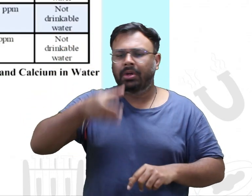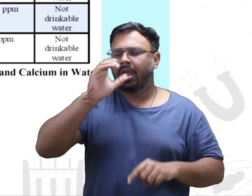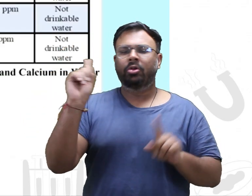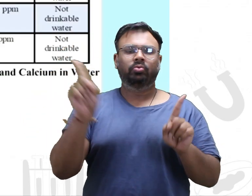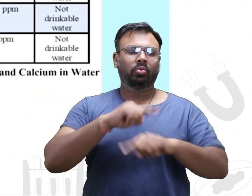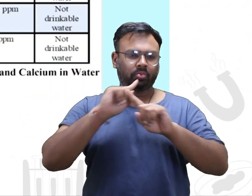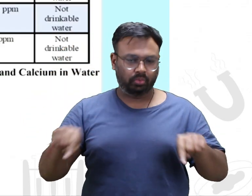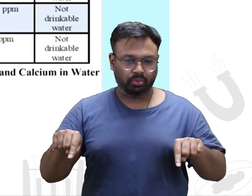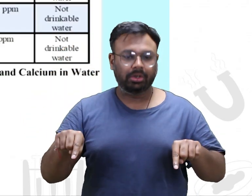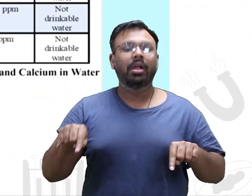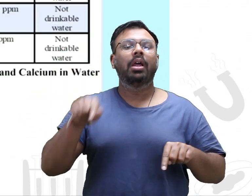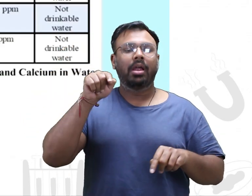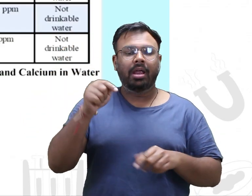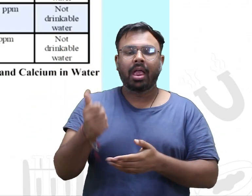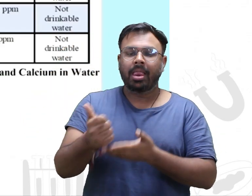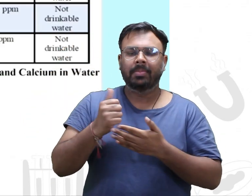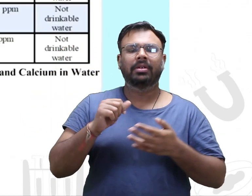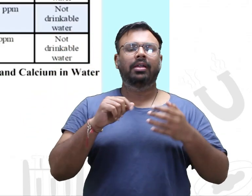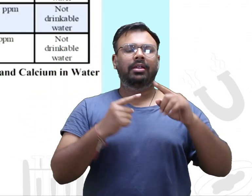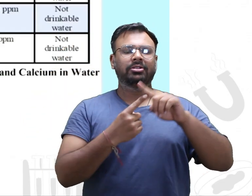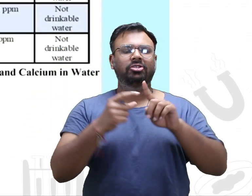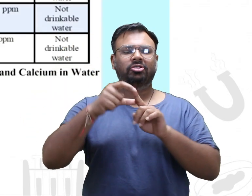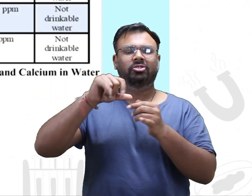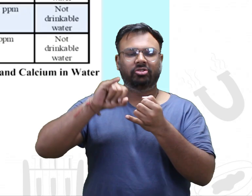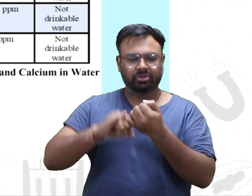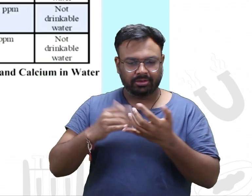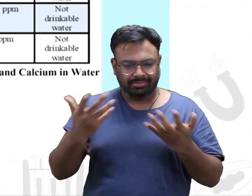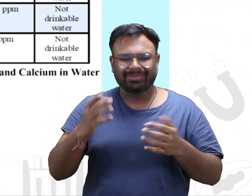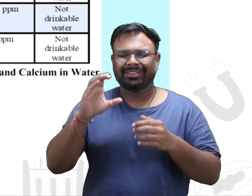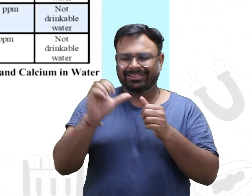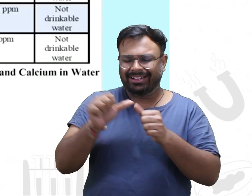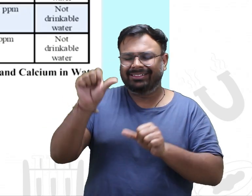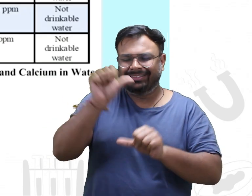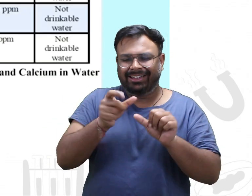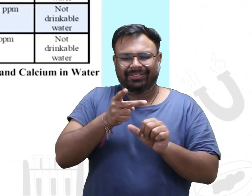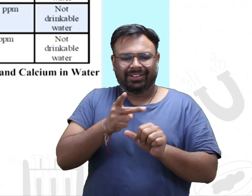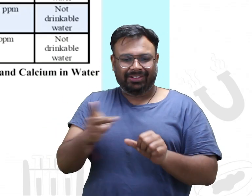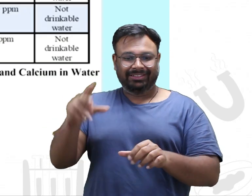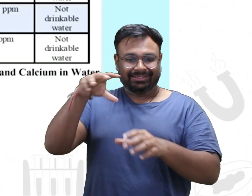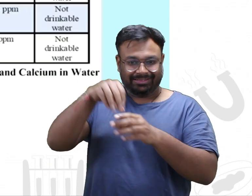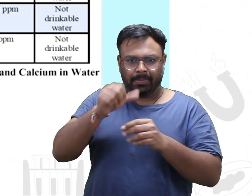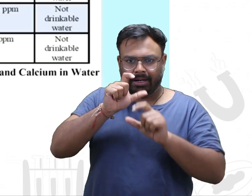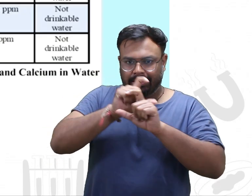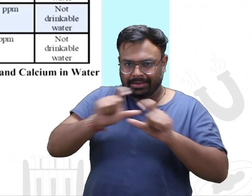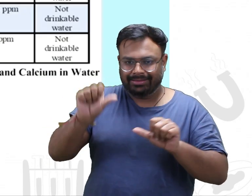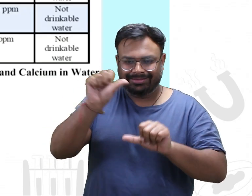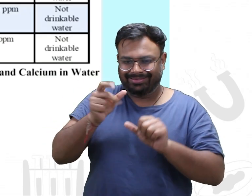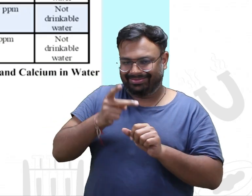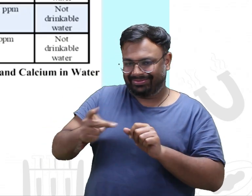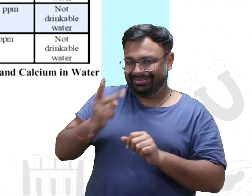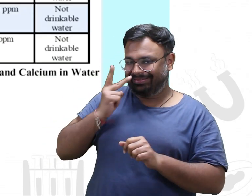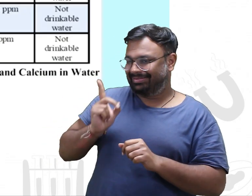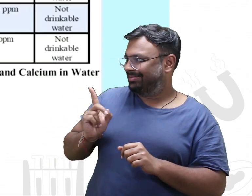drinkable. Effective solutions for reducing TDS, conductivity chloride and calcium in water, reverse osmosis, distillation,